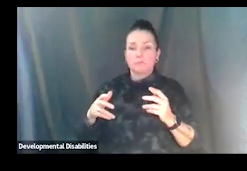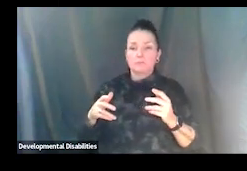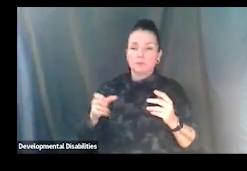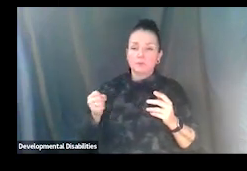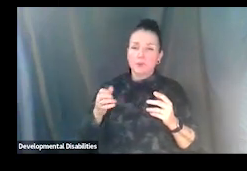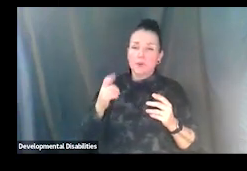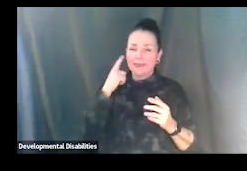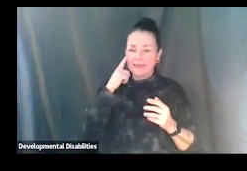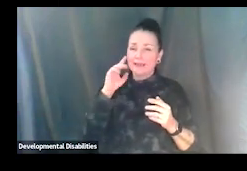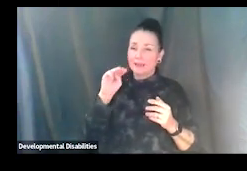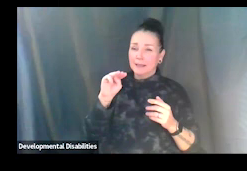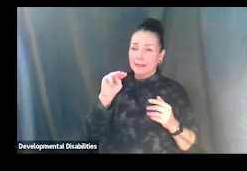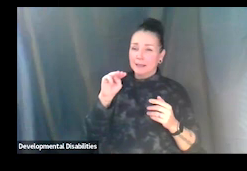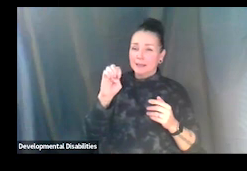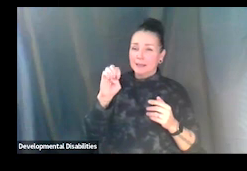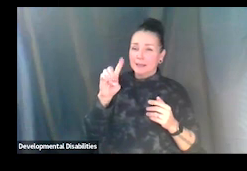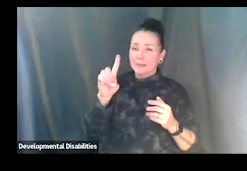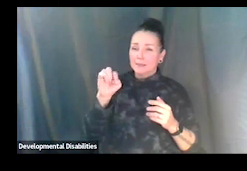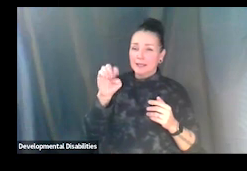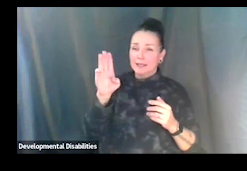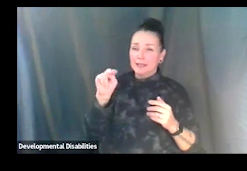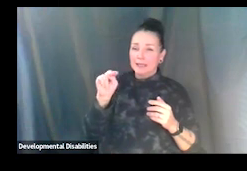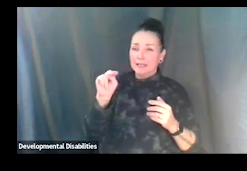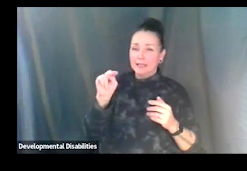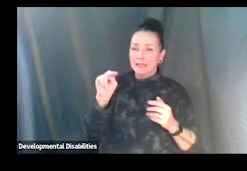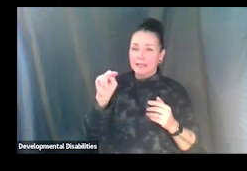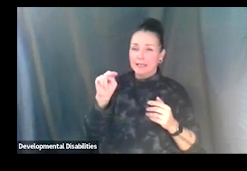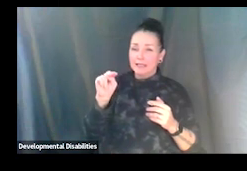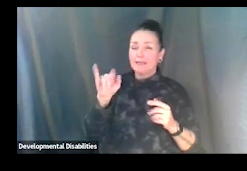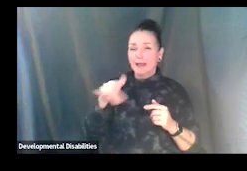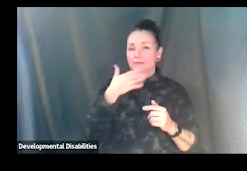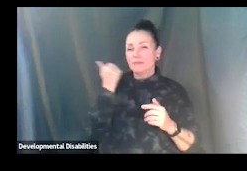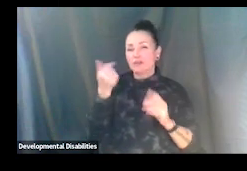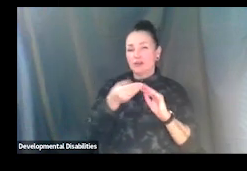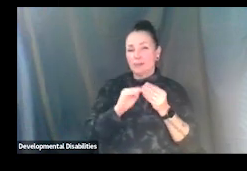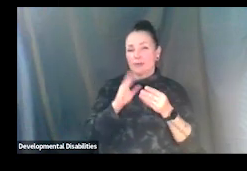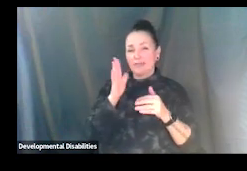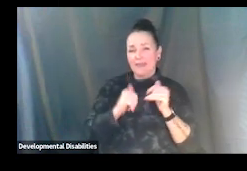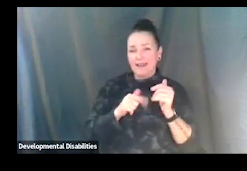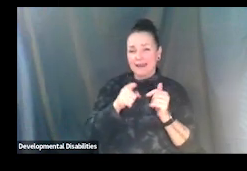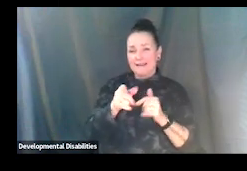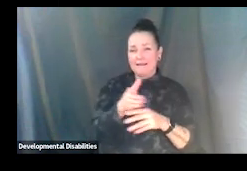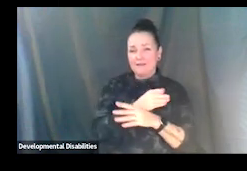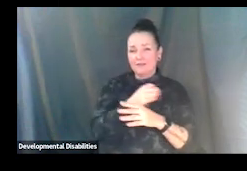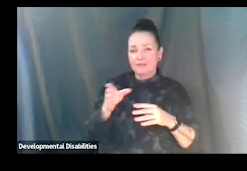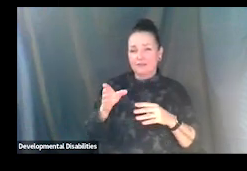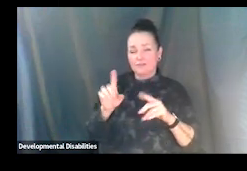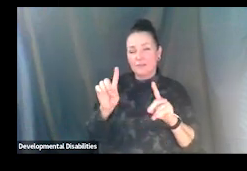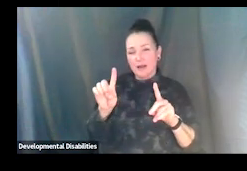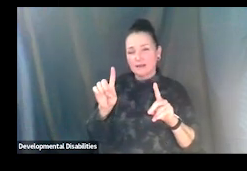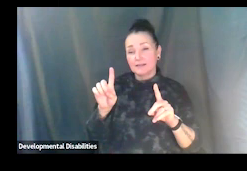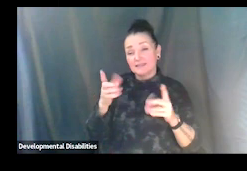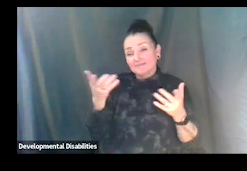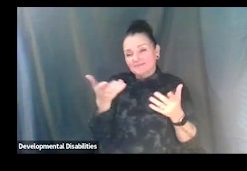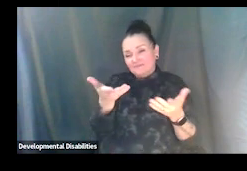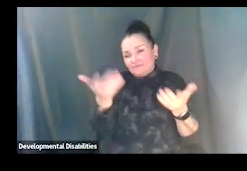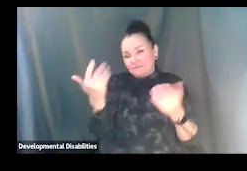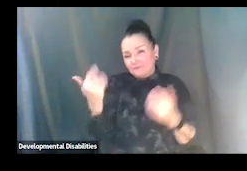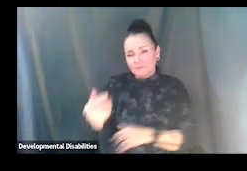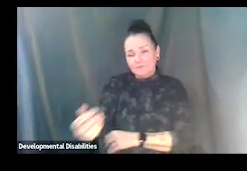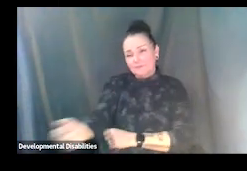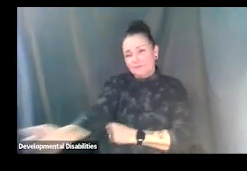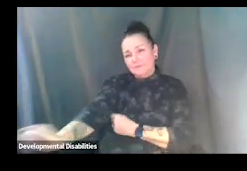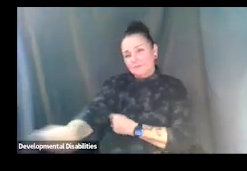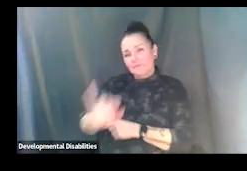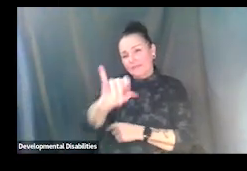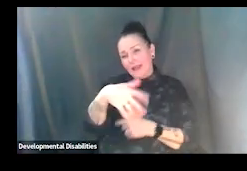be a better number than the mean. But regardless, it's a significant problem and we don't have any great ways of addressing it. If there is a silver lining, and I'm